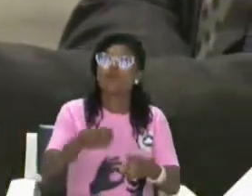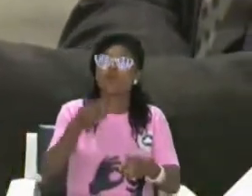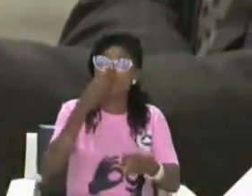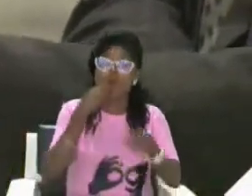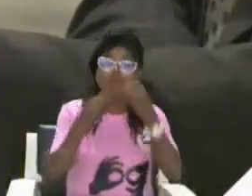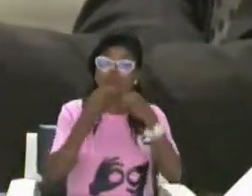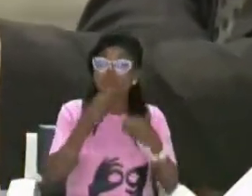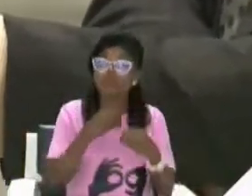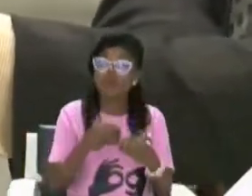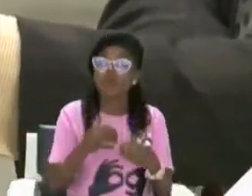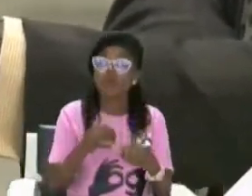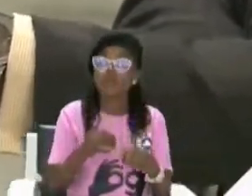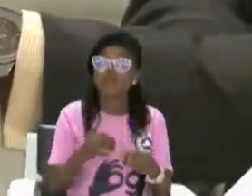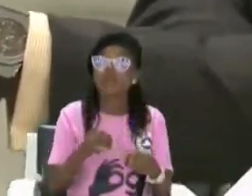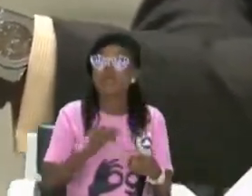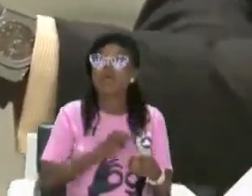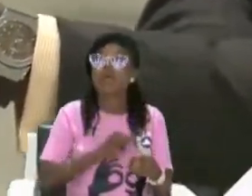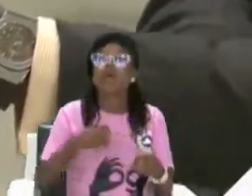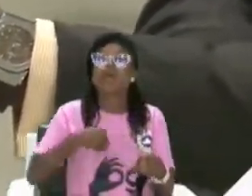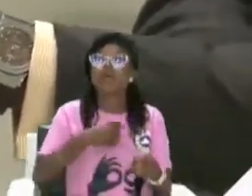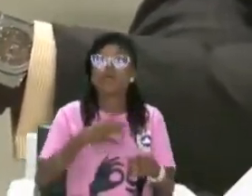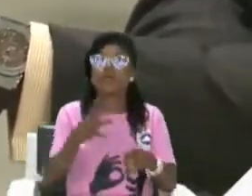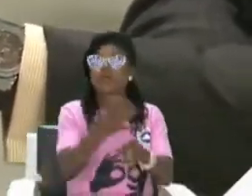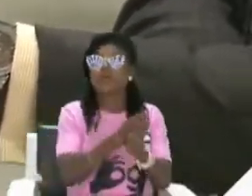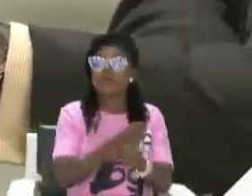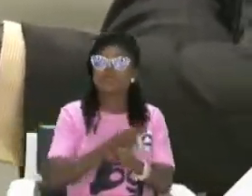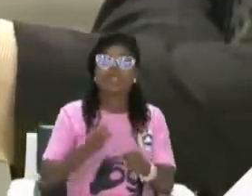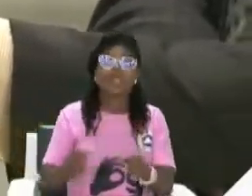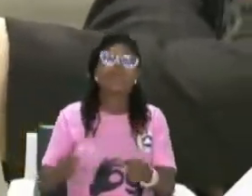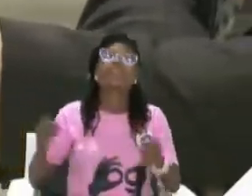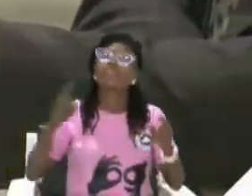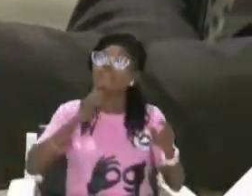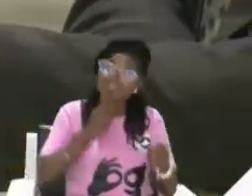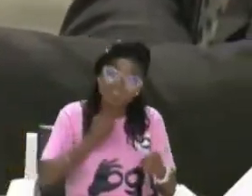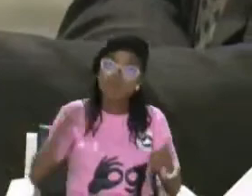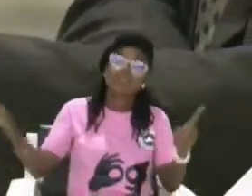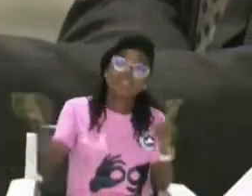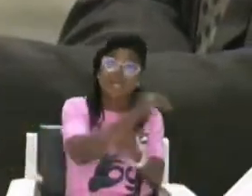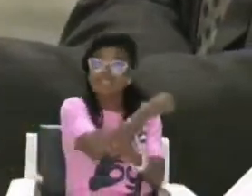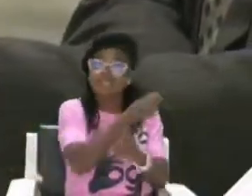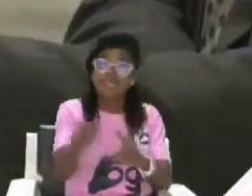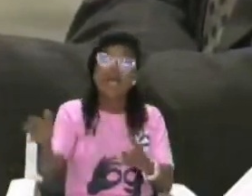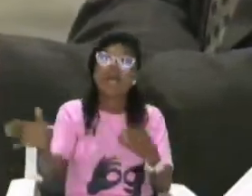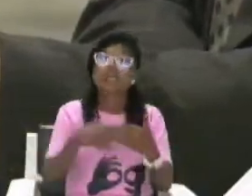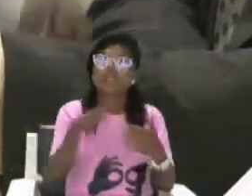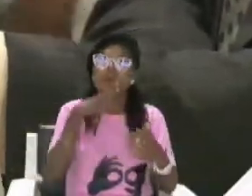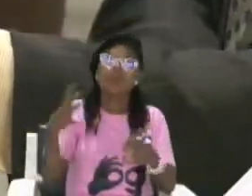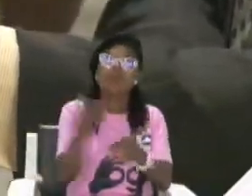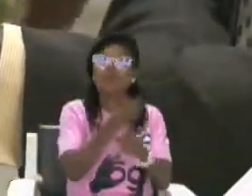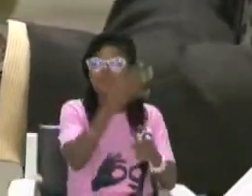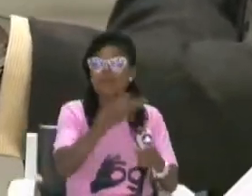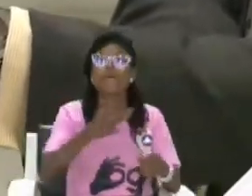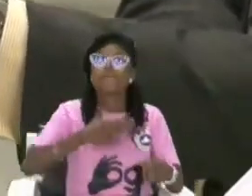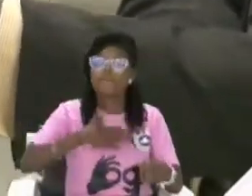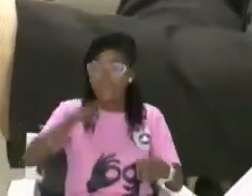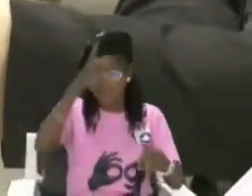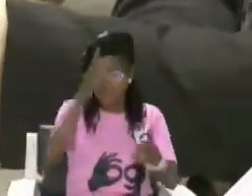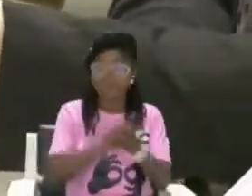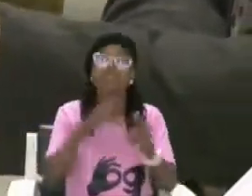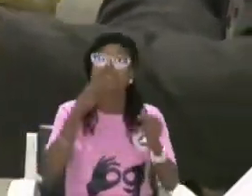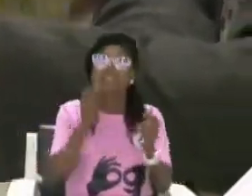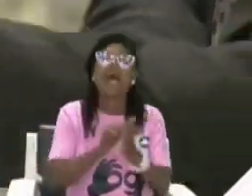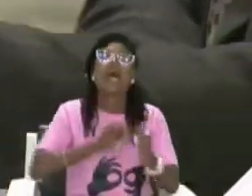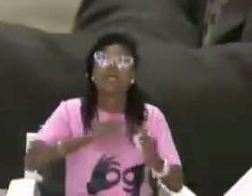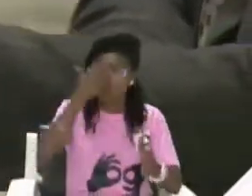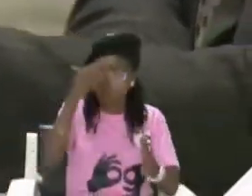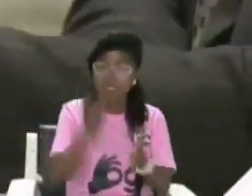along Parkidayomi Road, we got a terrible accident after we left Open Heaven's house. My husband was crying, said, God, I know you have answered my